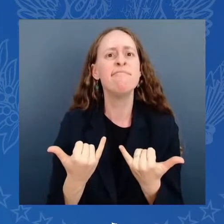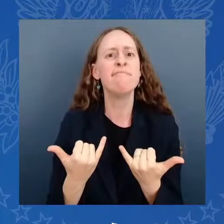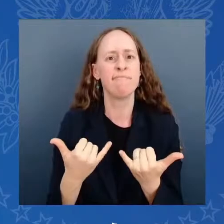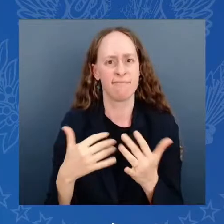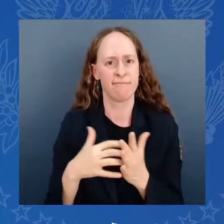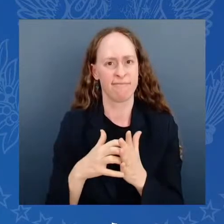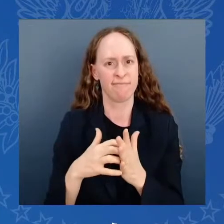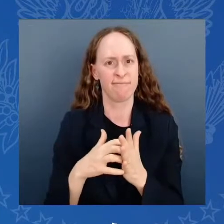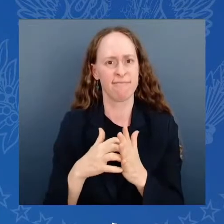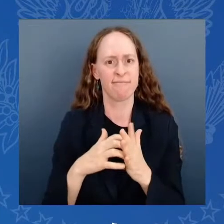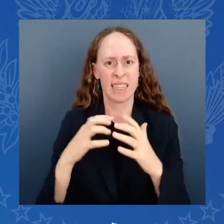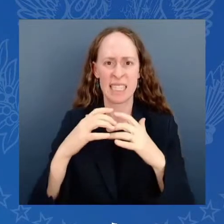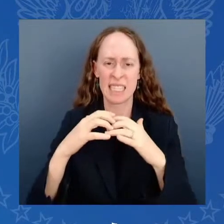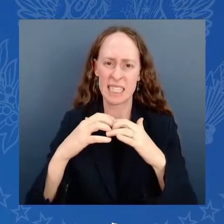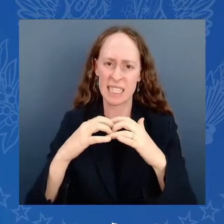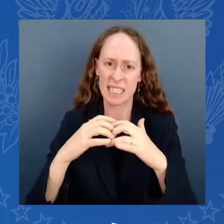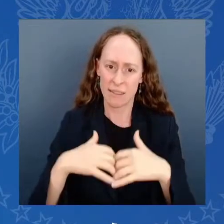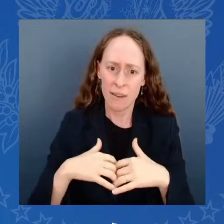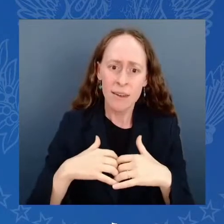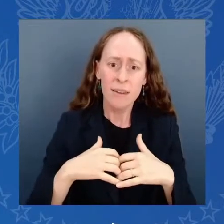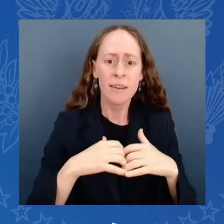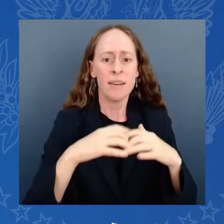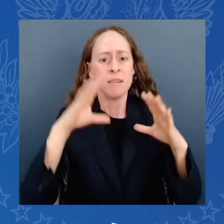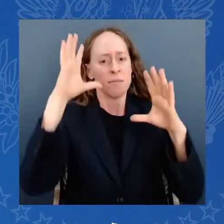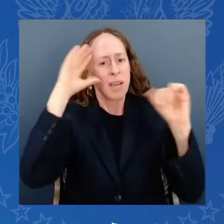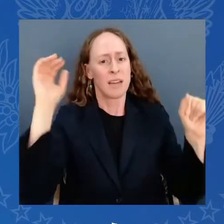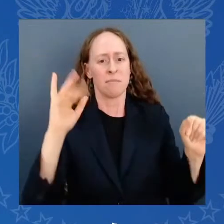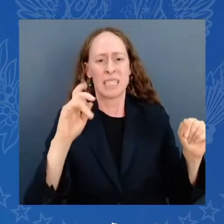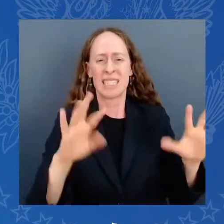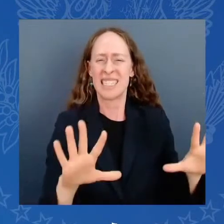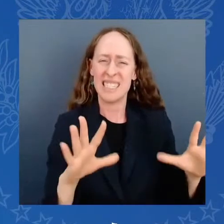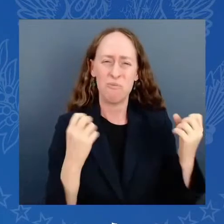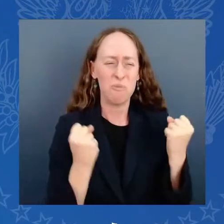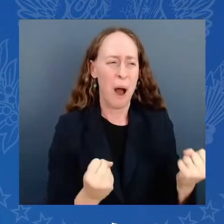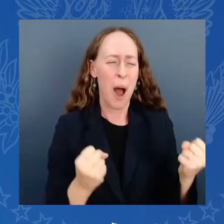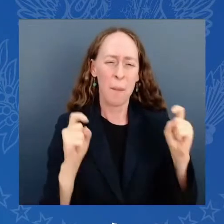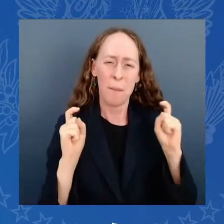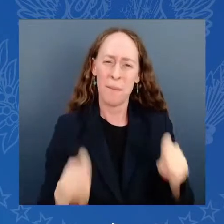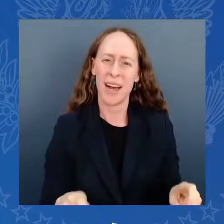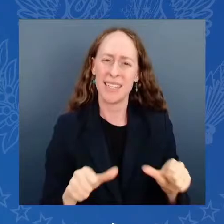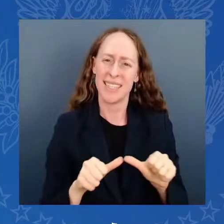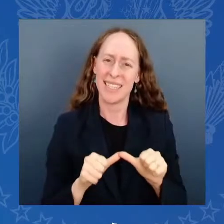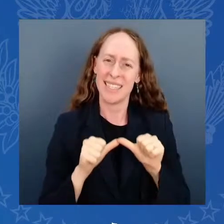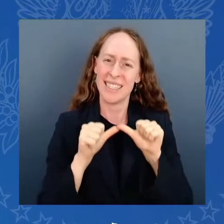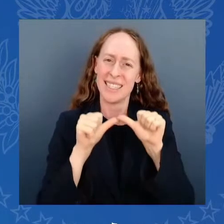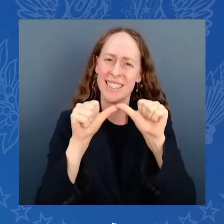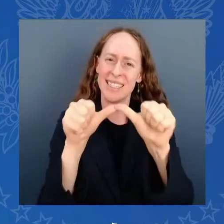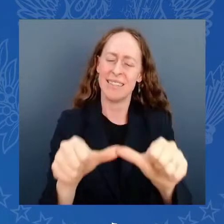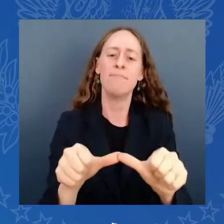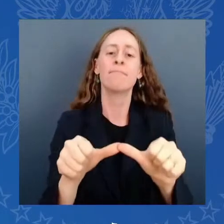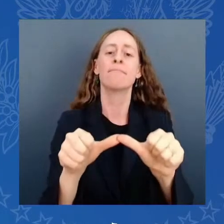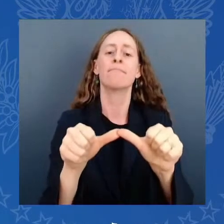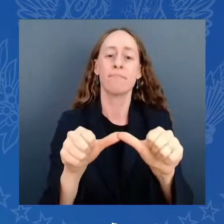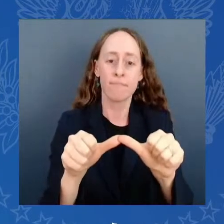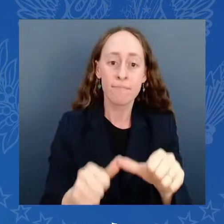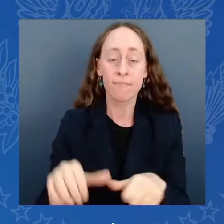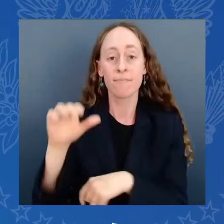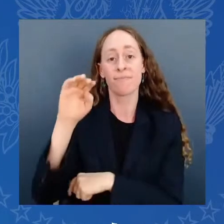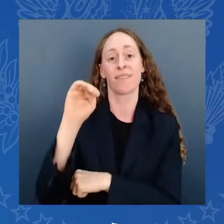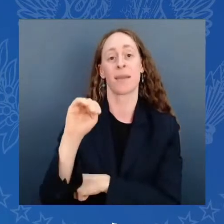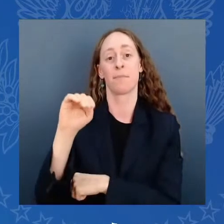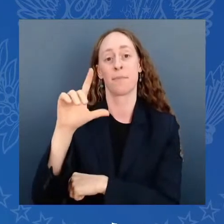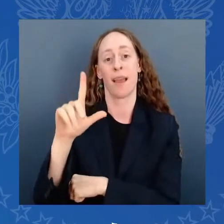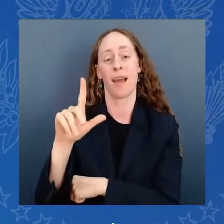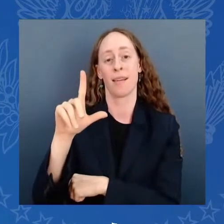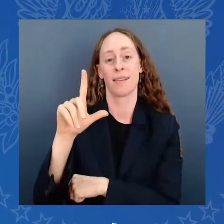Dr. Martin Luther King said, "The arc of the moral universe is long, but it bends toward justice."